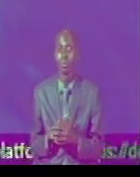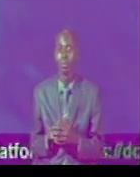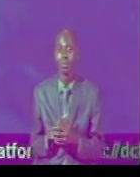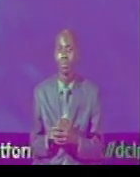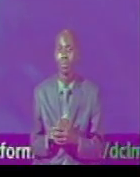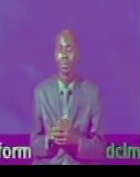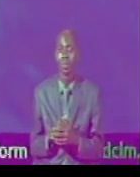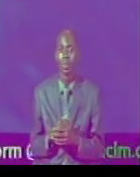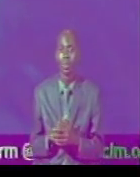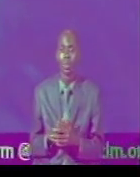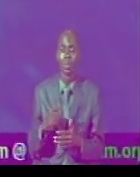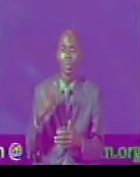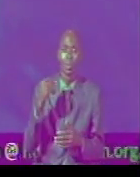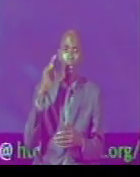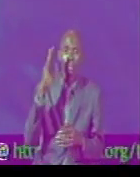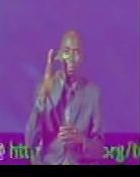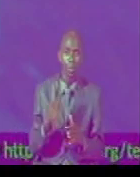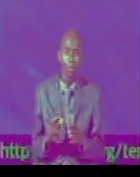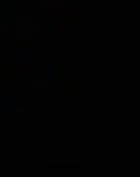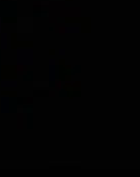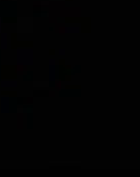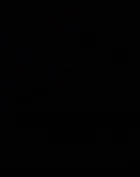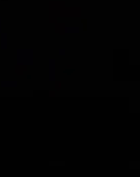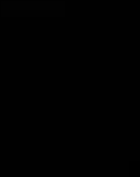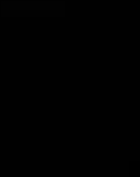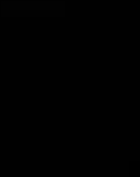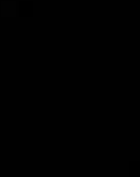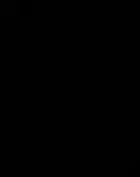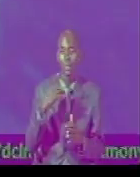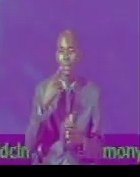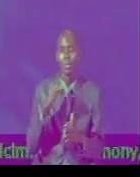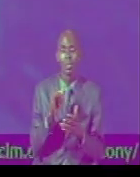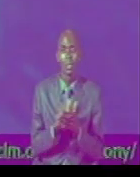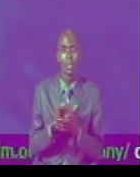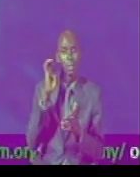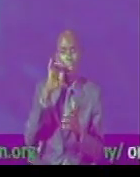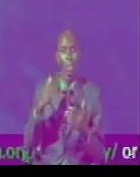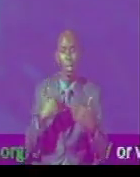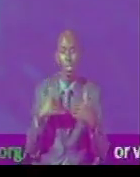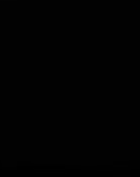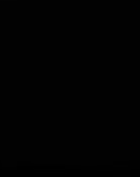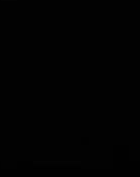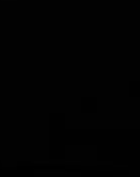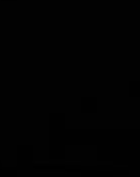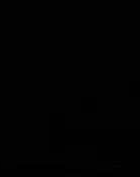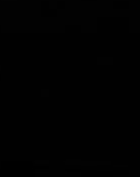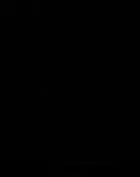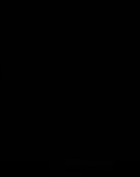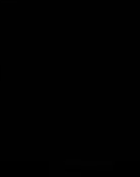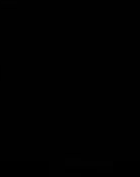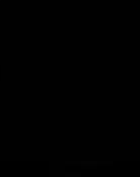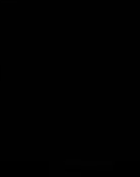Pastor talked upon he has done all things well. And out of the